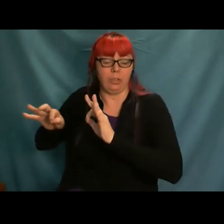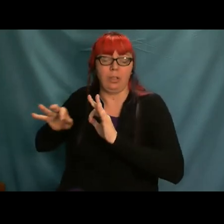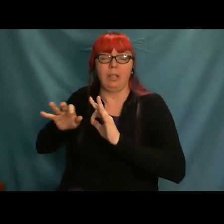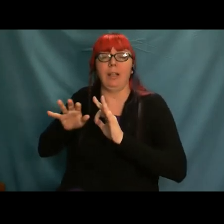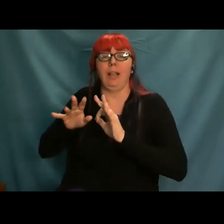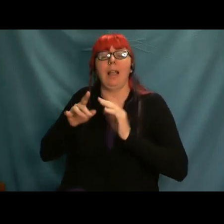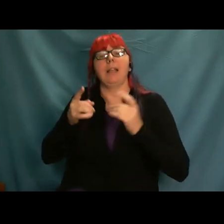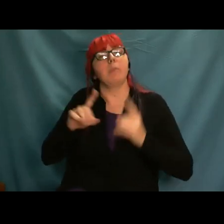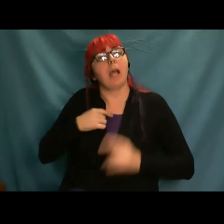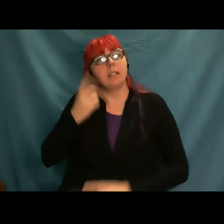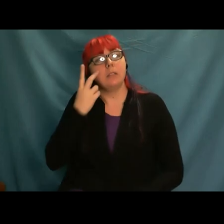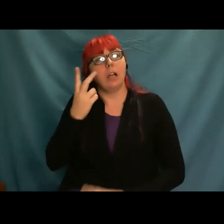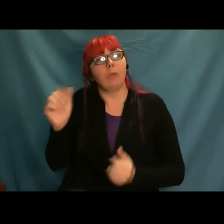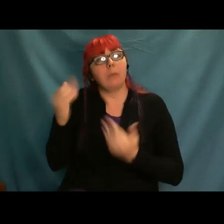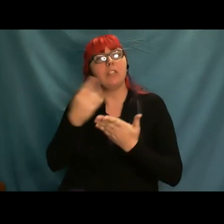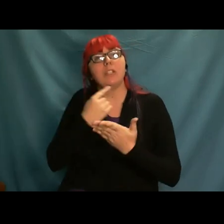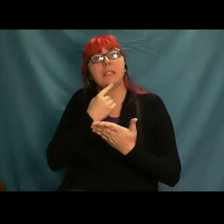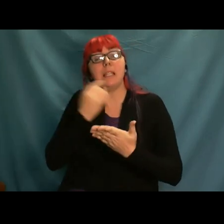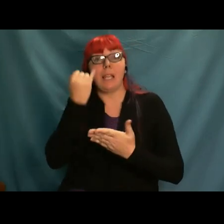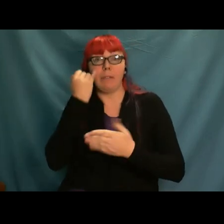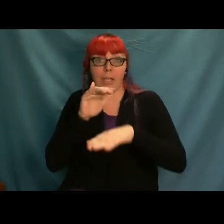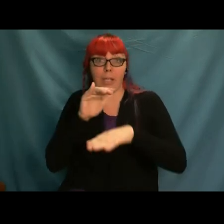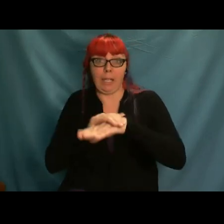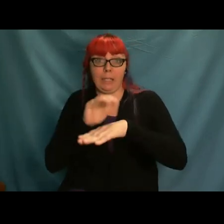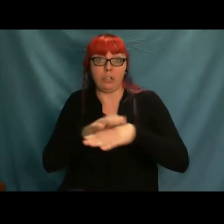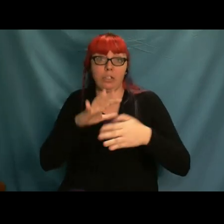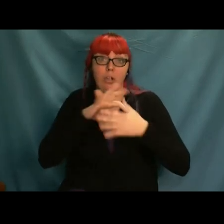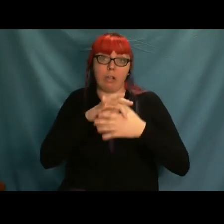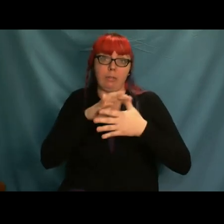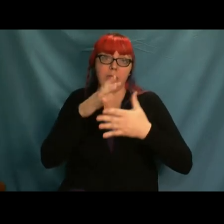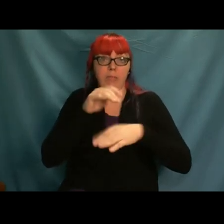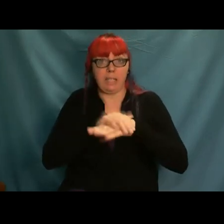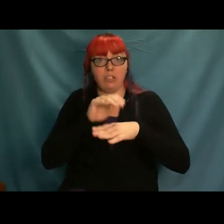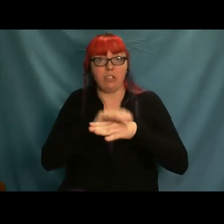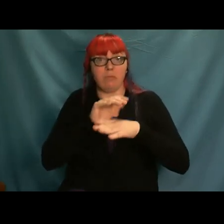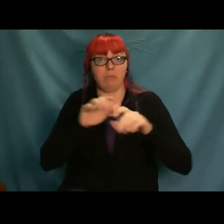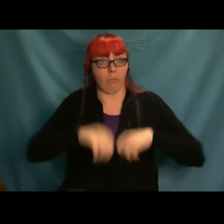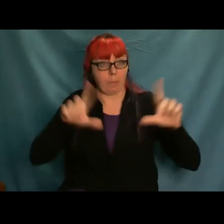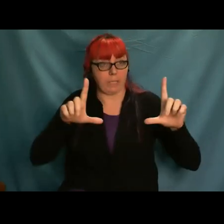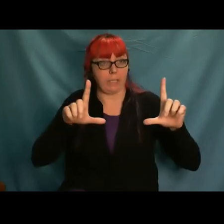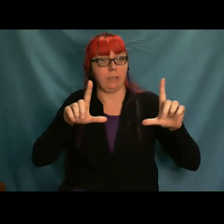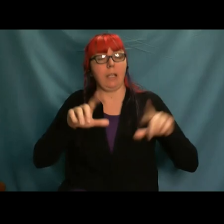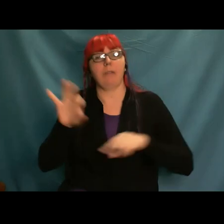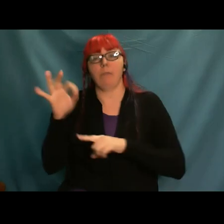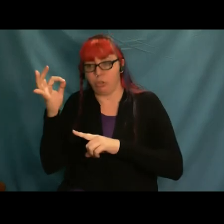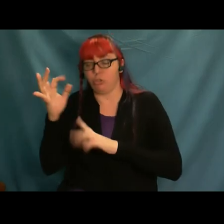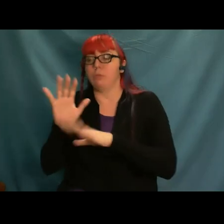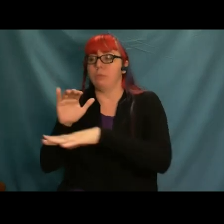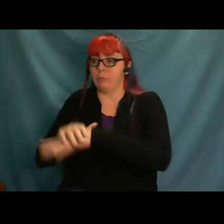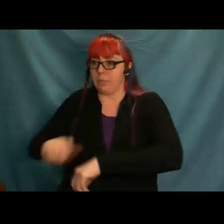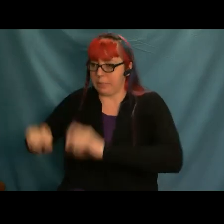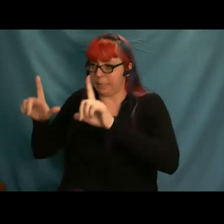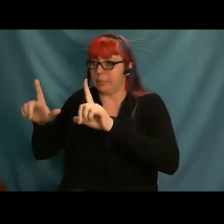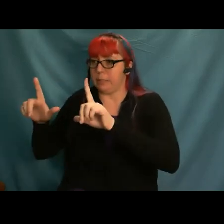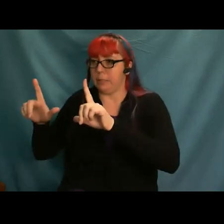was, say, you have an English site and you have a French site, you follow the language on each site. You don't